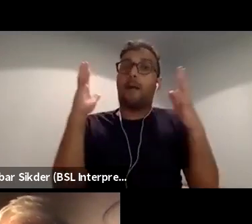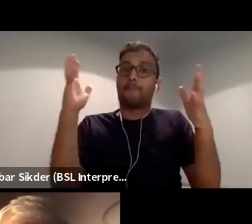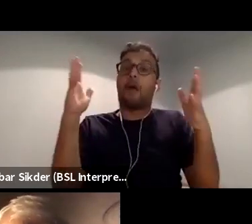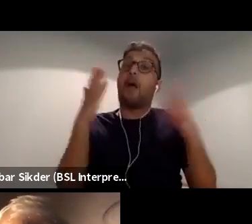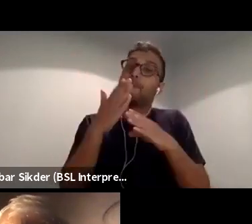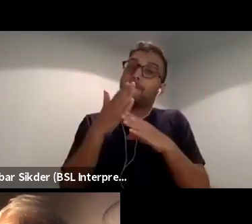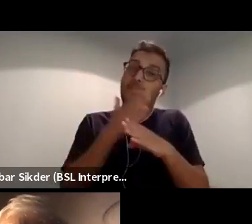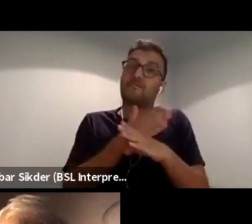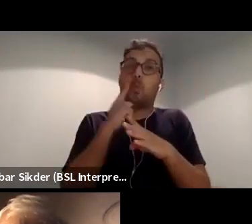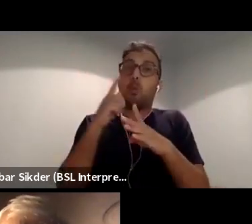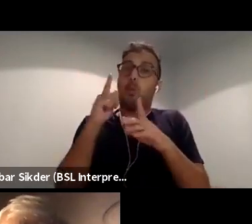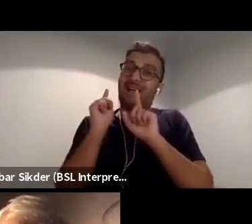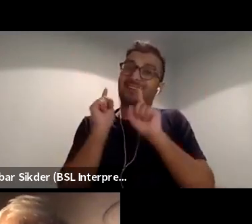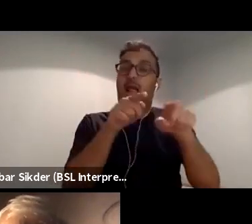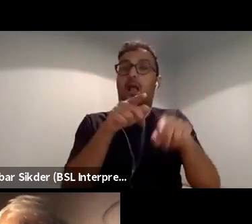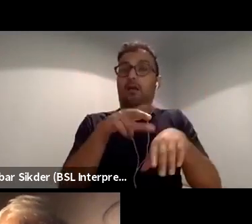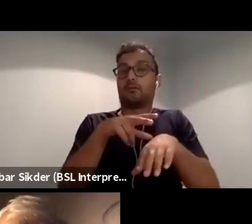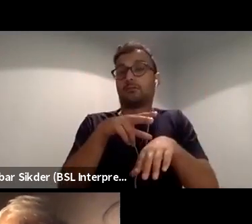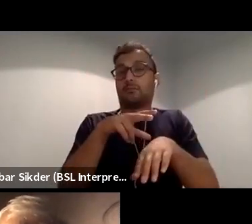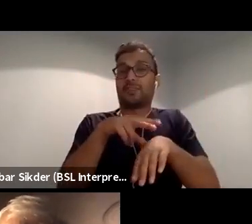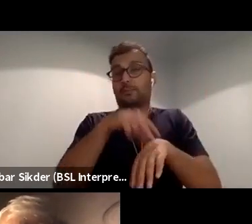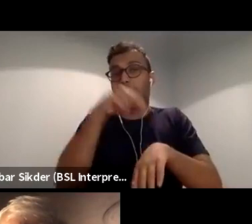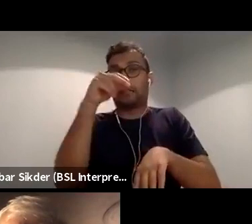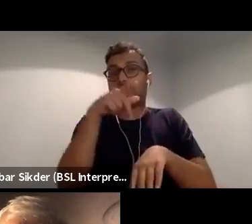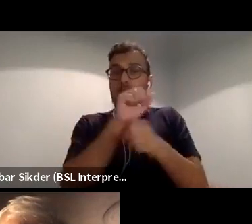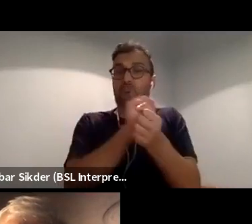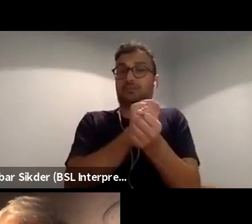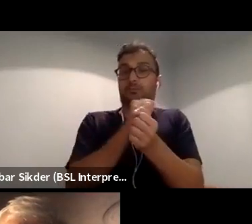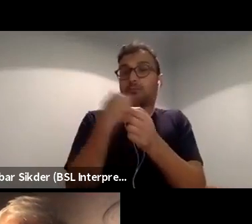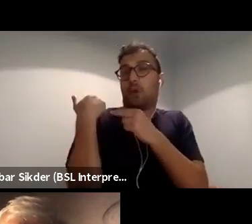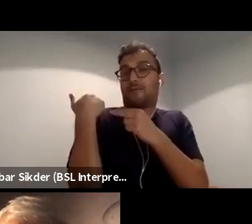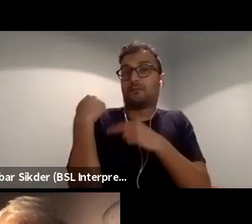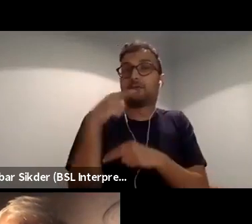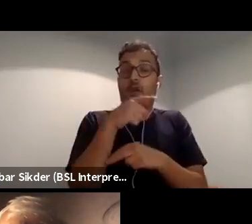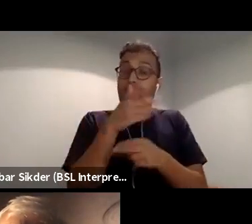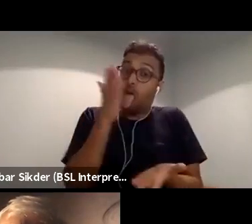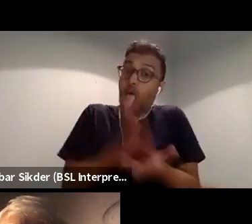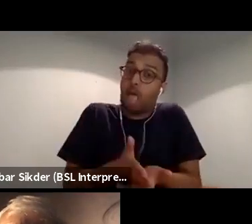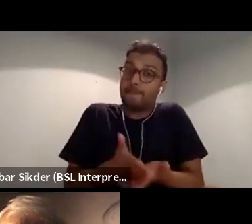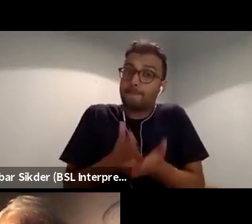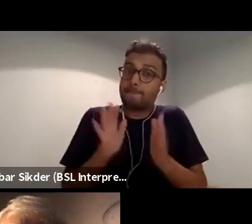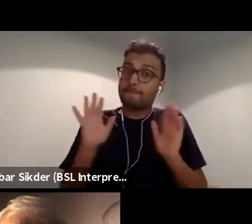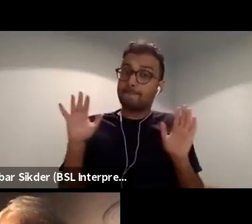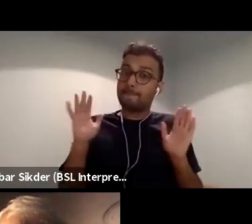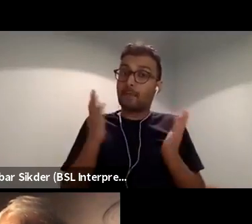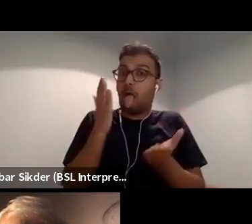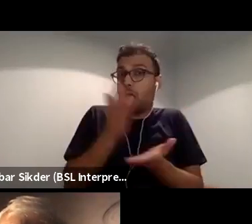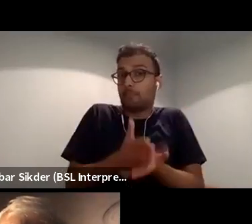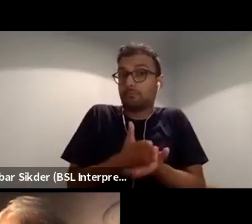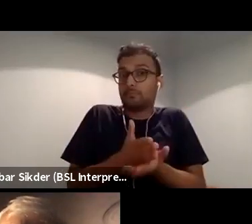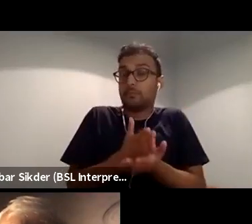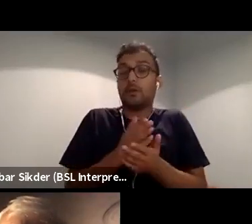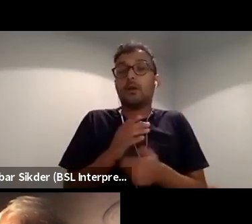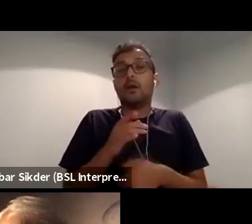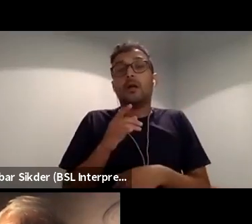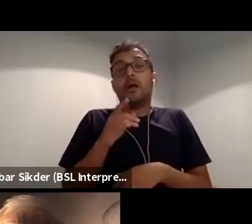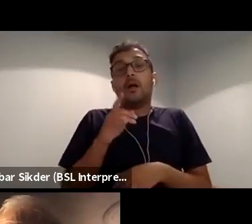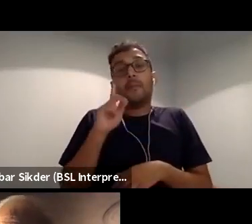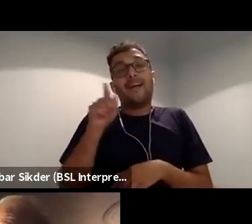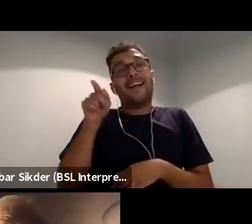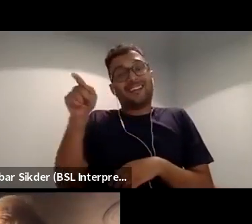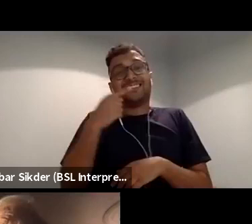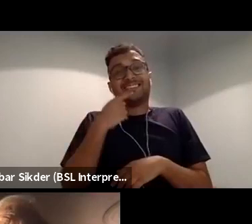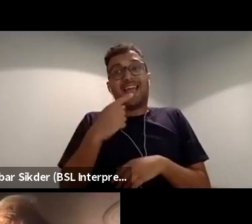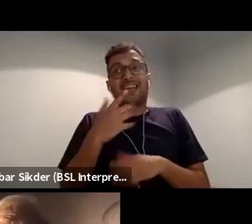he reported it as a fact that this is what happened. But he also included a line in there to mention how this phrase